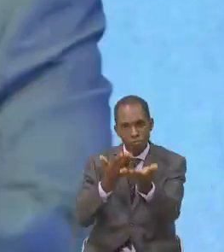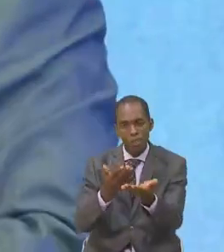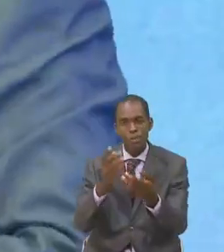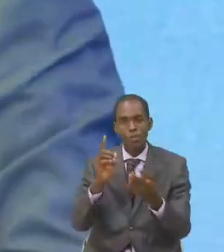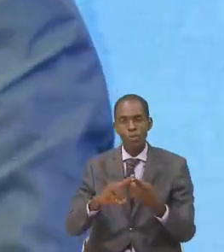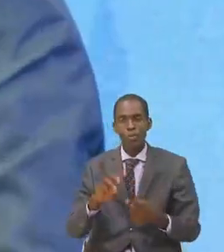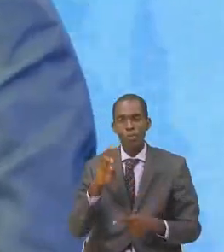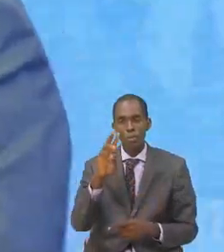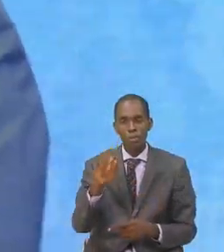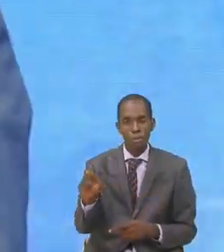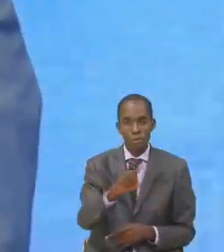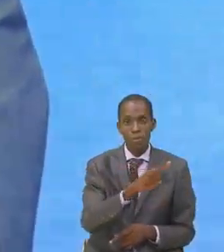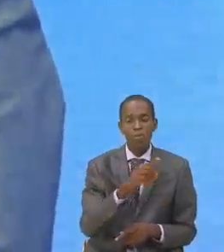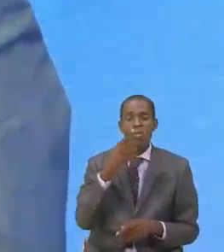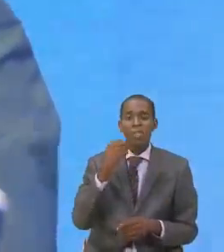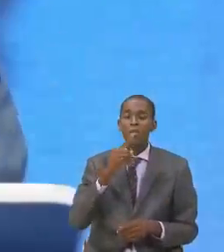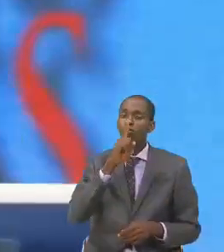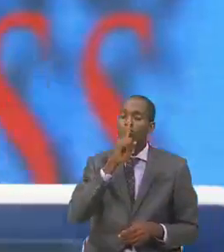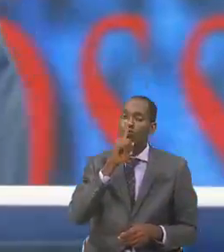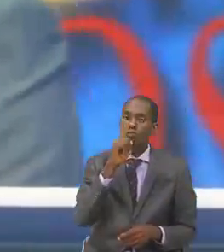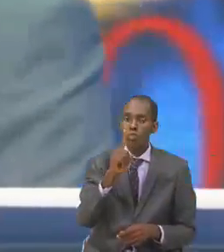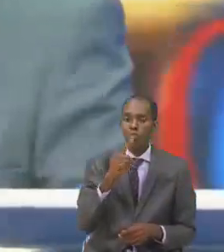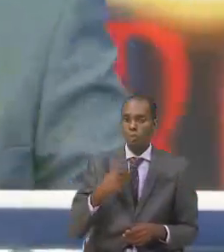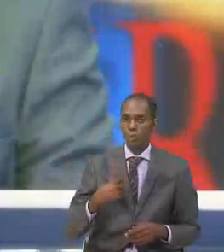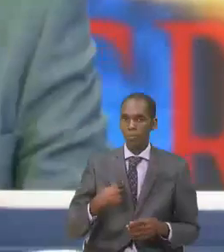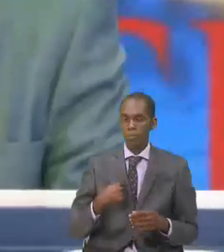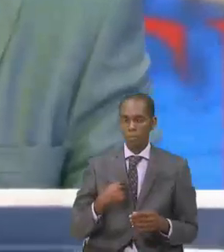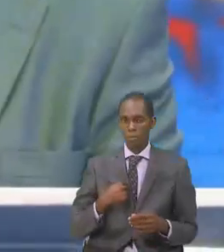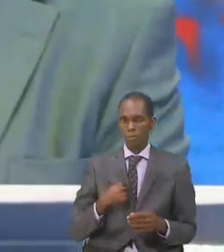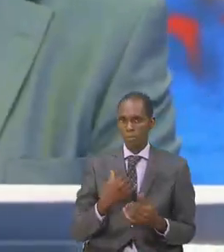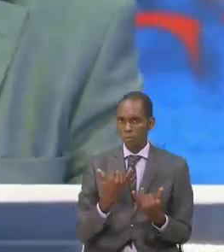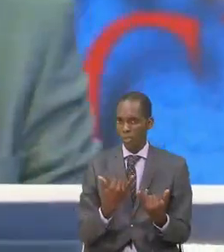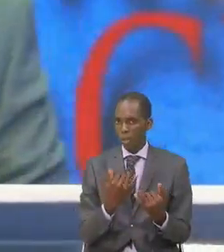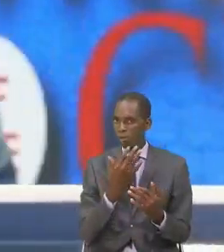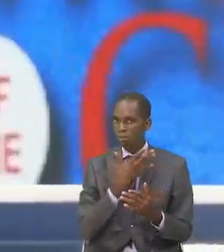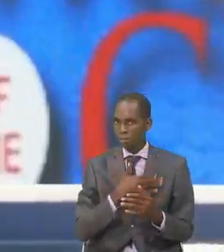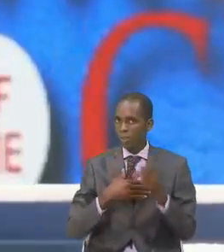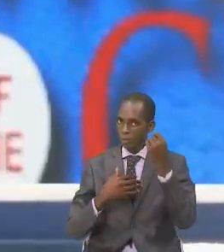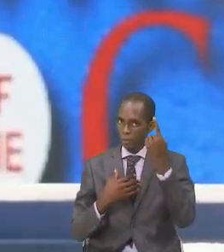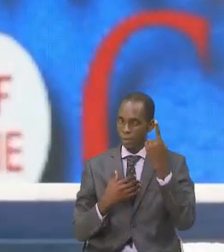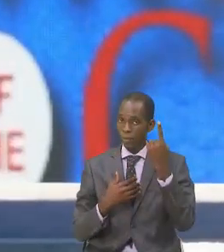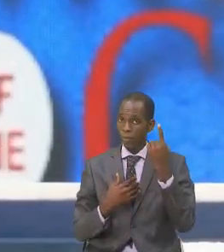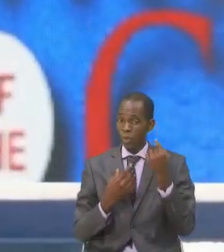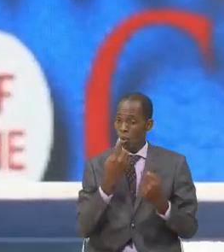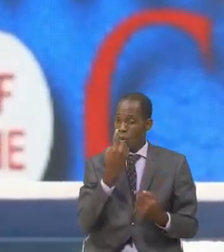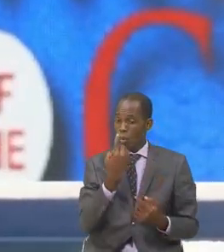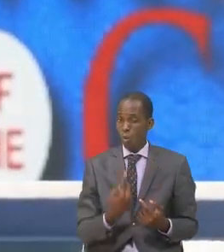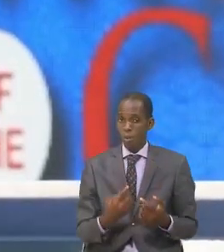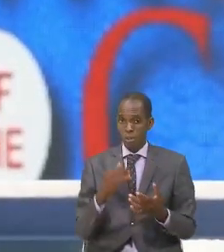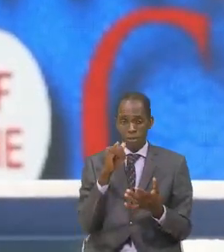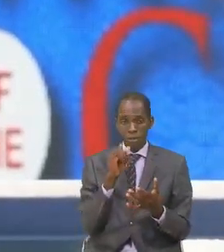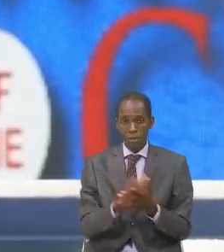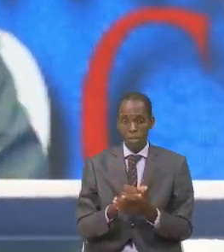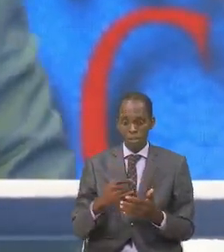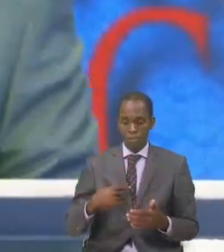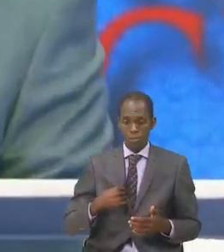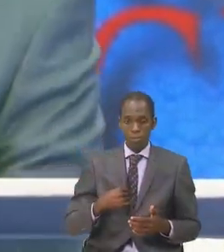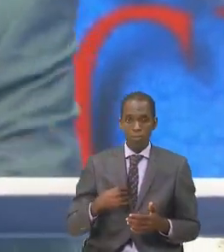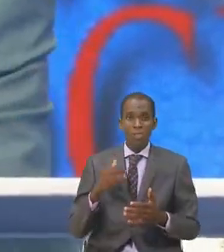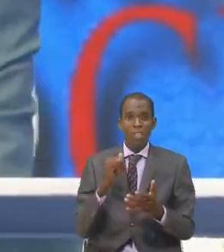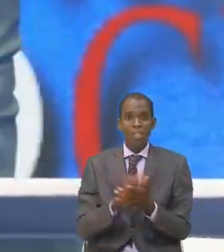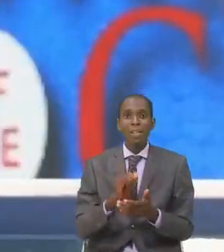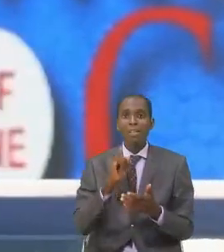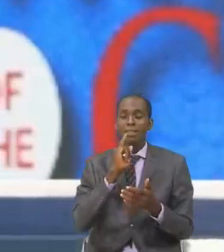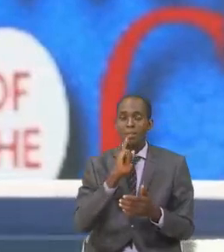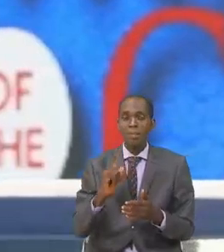now comes and He presents to them the real garment, now understand,